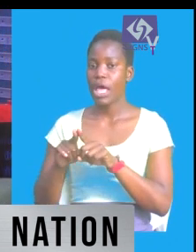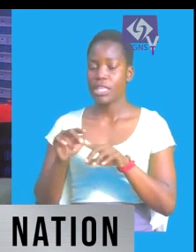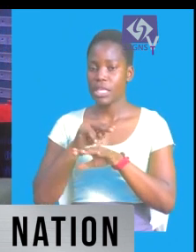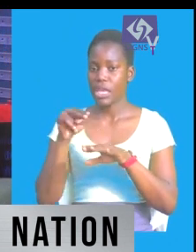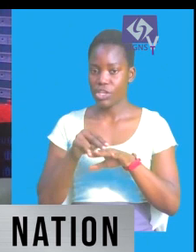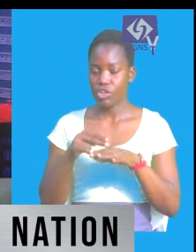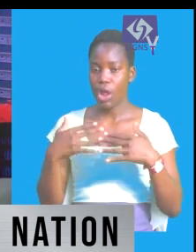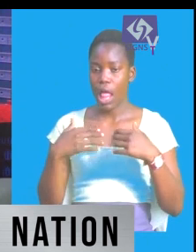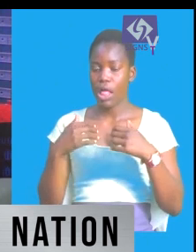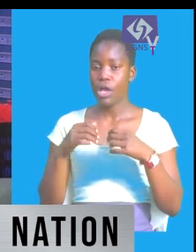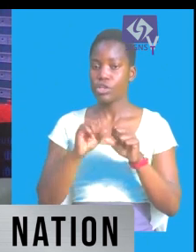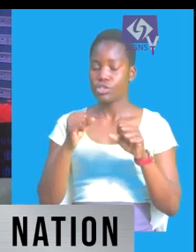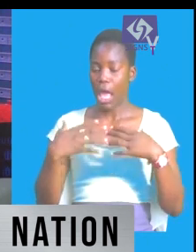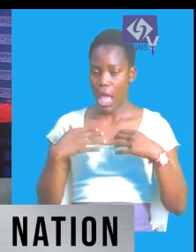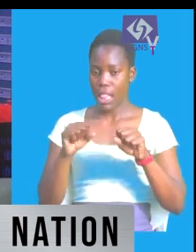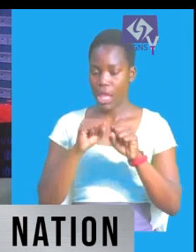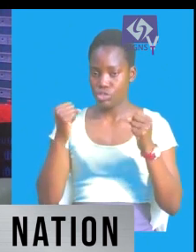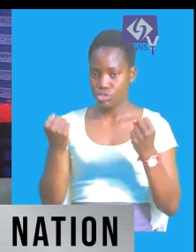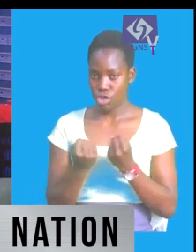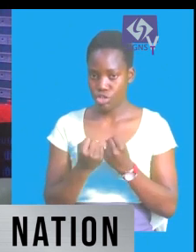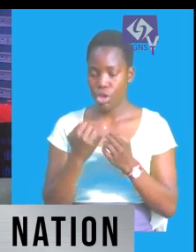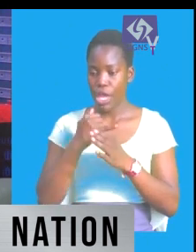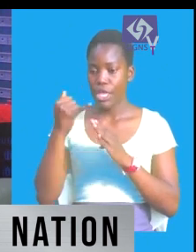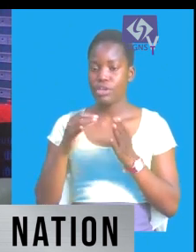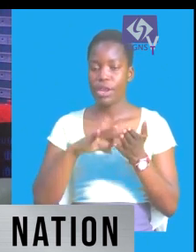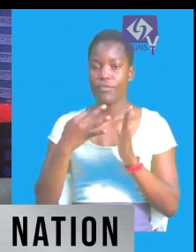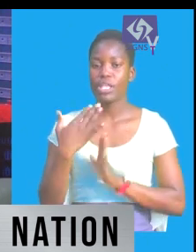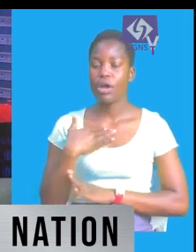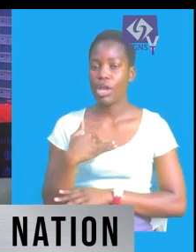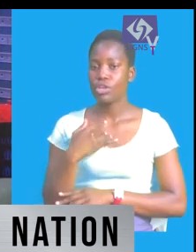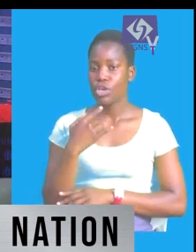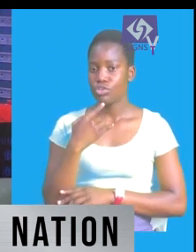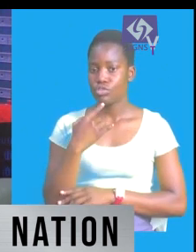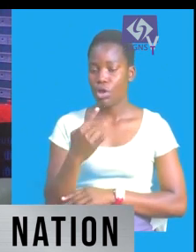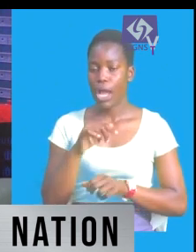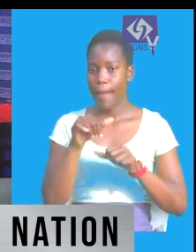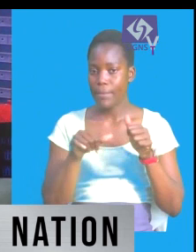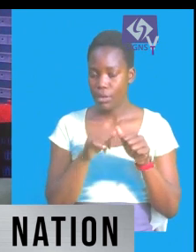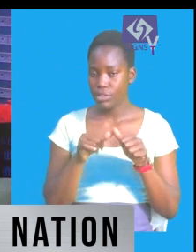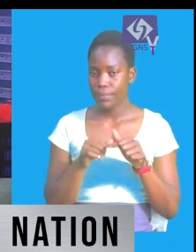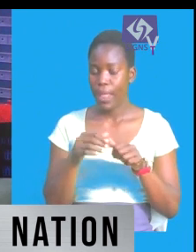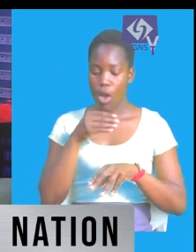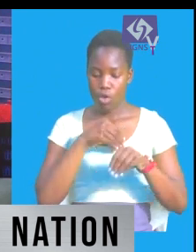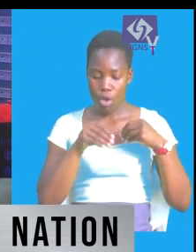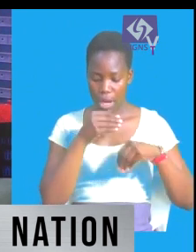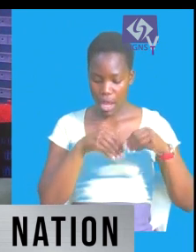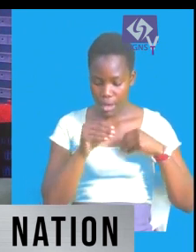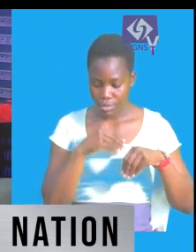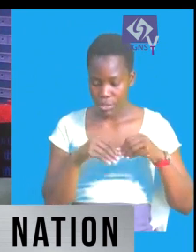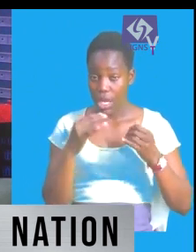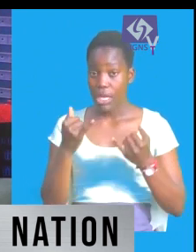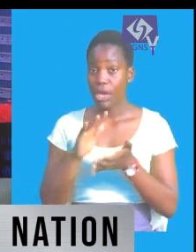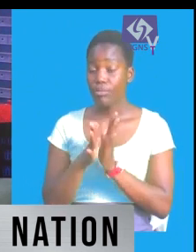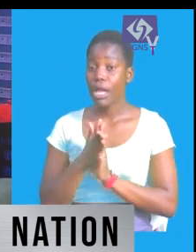Insurance Fund. You've heard of that? Yeah. I want you to tell me something about, you've mentioned about corruption. Is it now